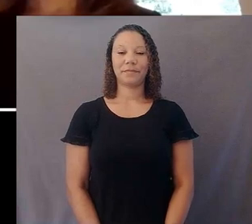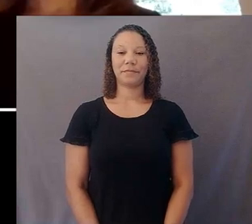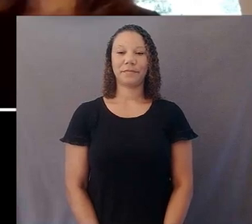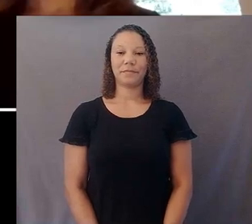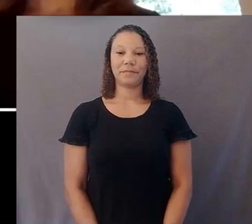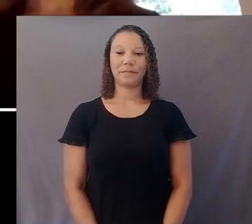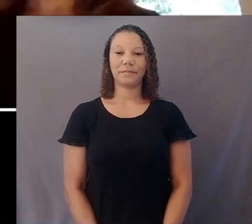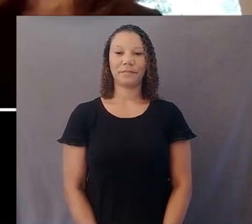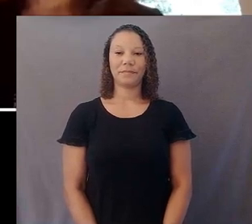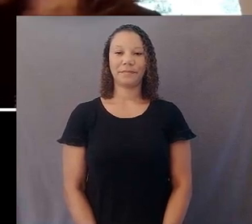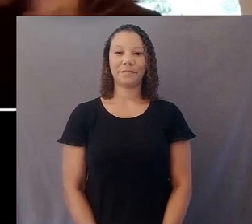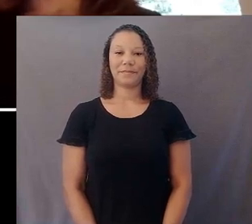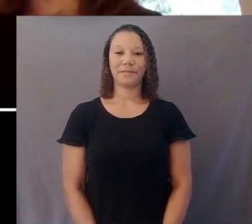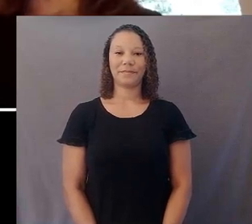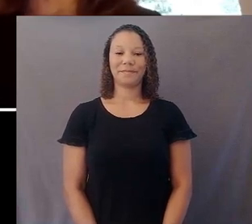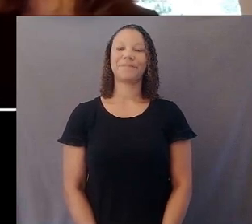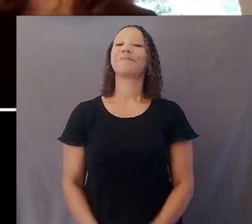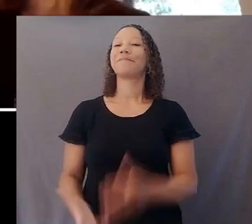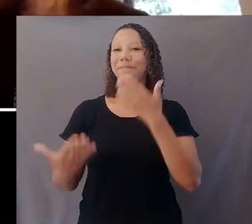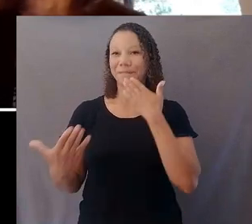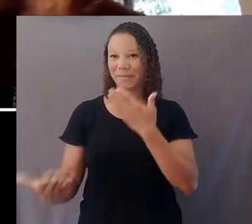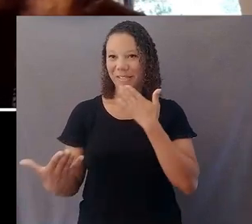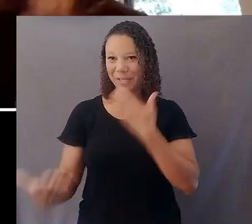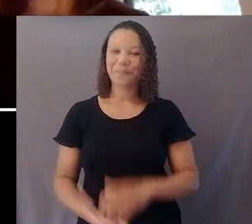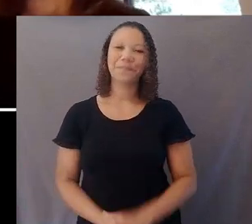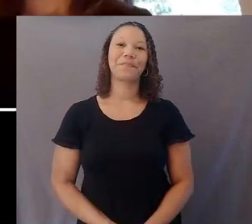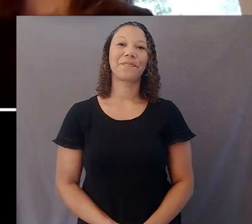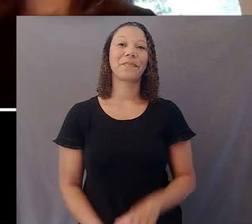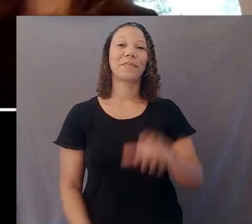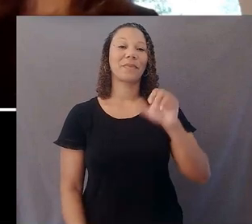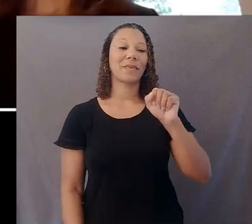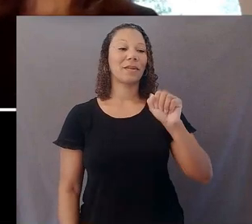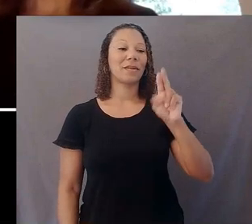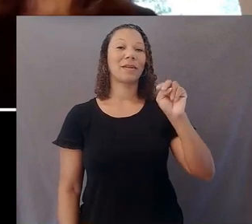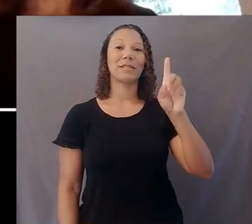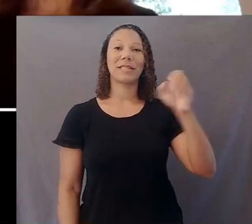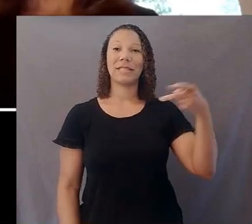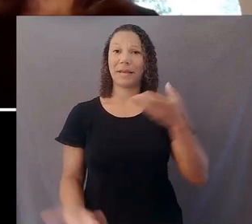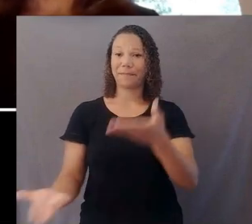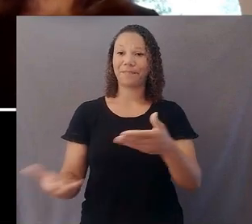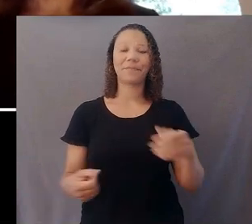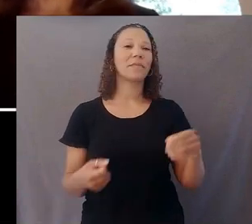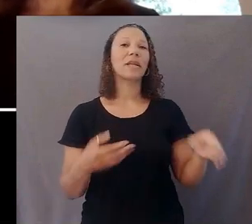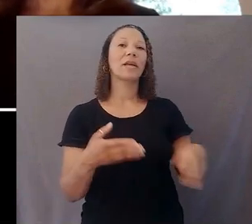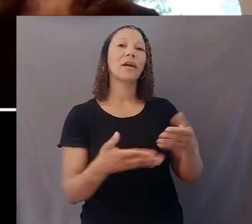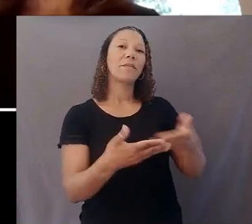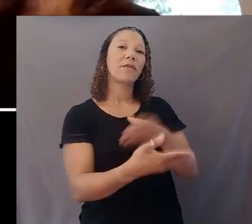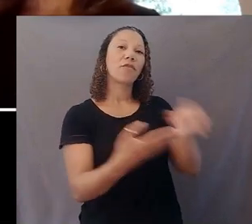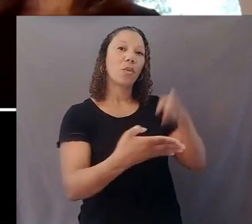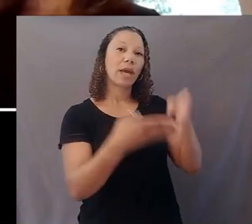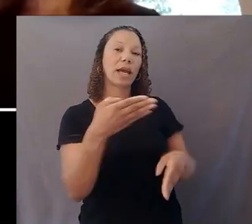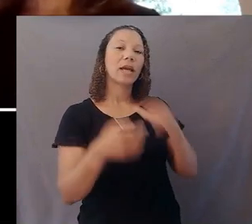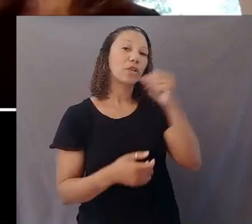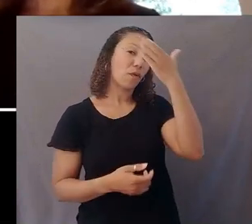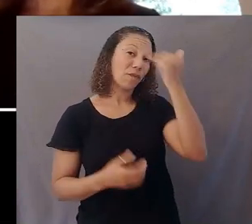egusd.net. Shanti. Gracias, Carmen. Sandeep. So before we end this broadcast, don't forget about